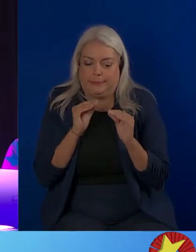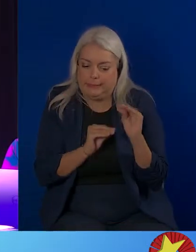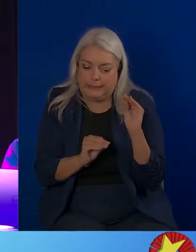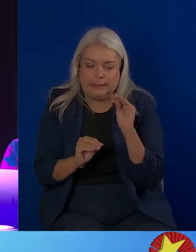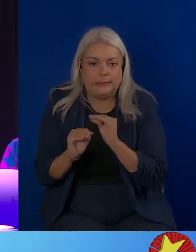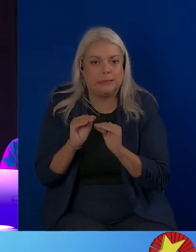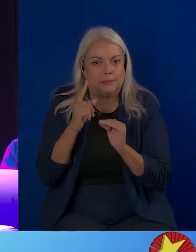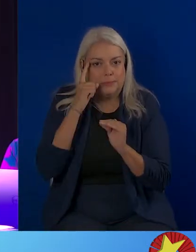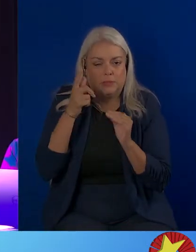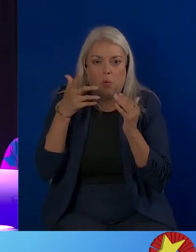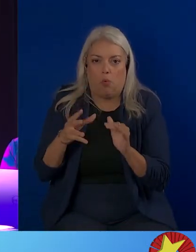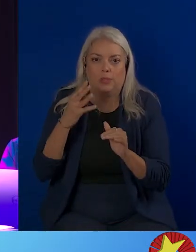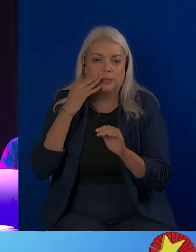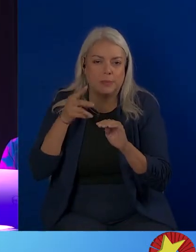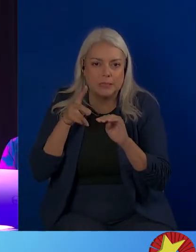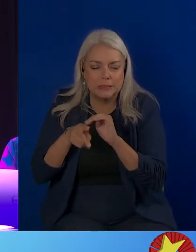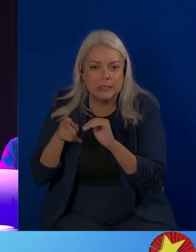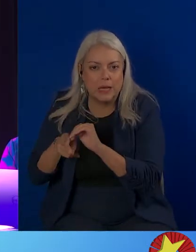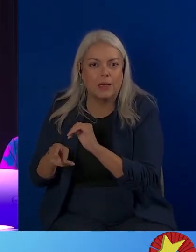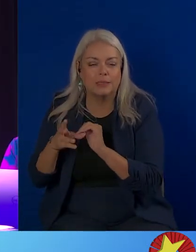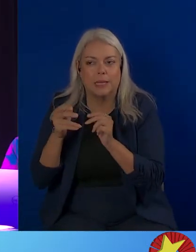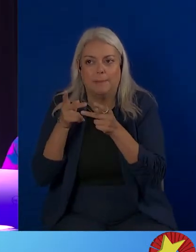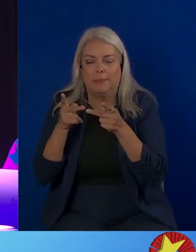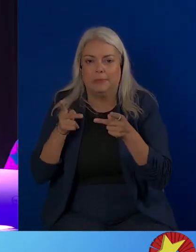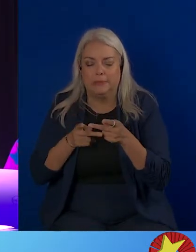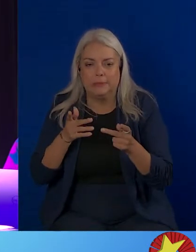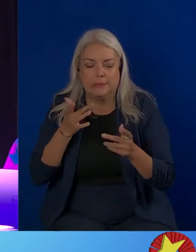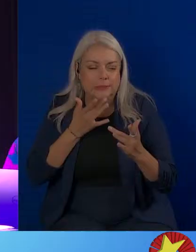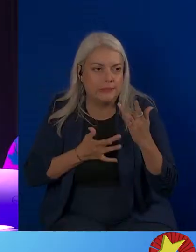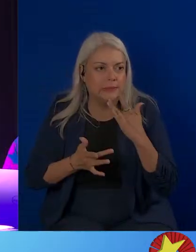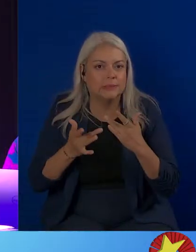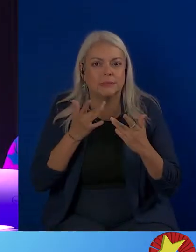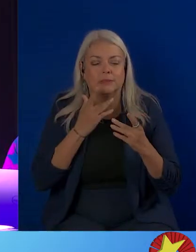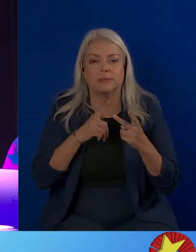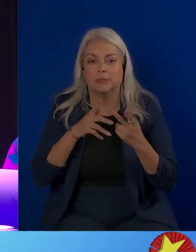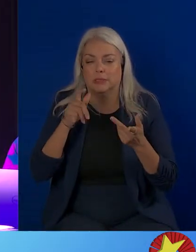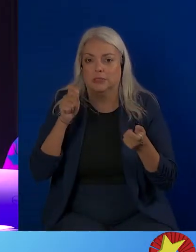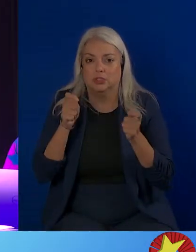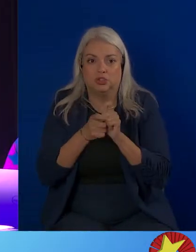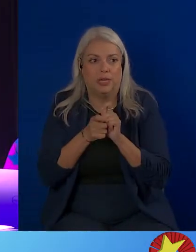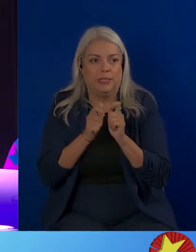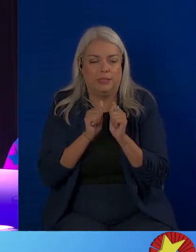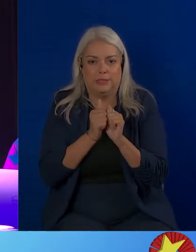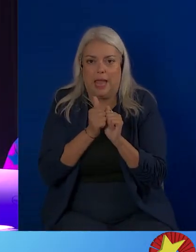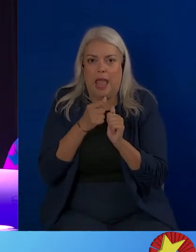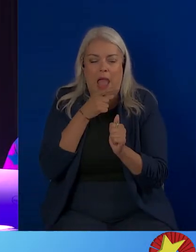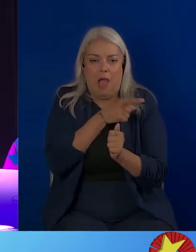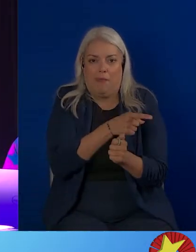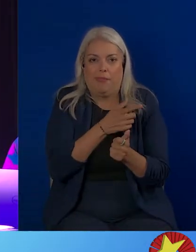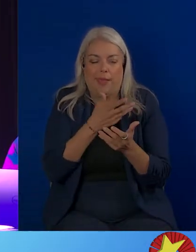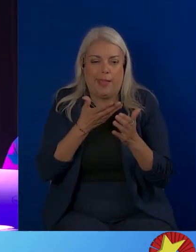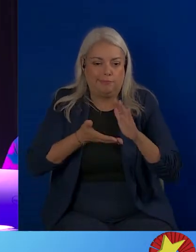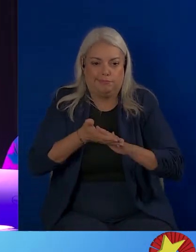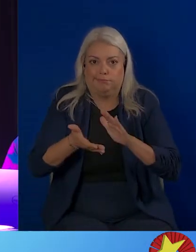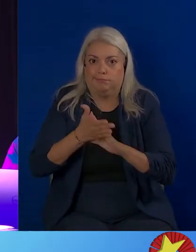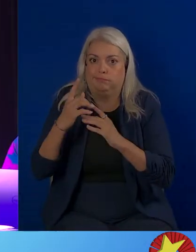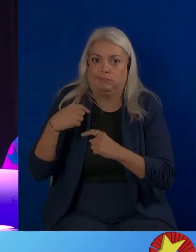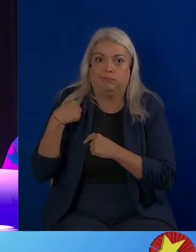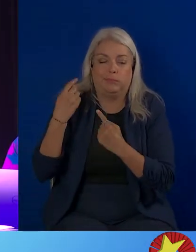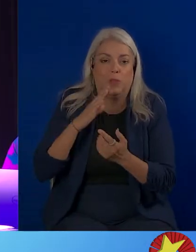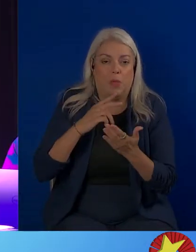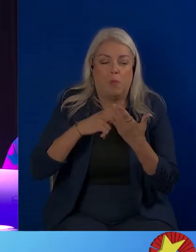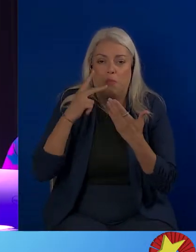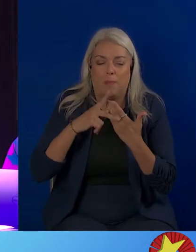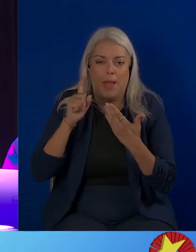cuts in their costs, in their positions, changes to the way that they've been formally operating some of their programs